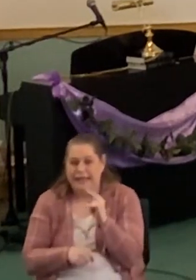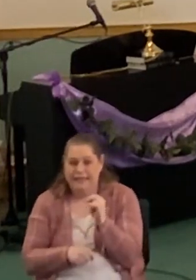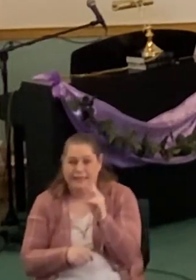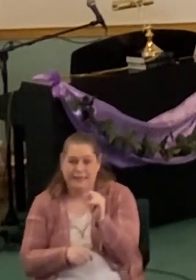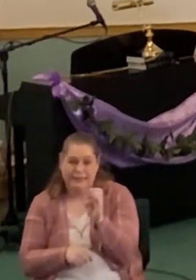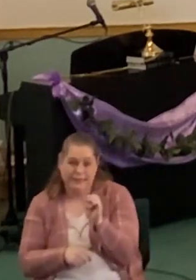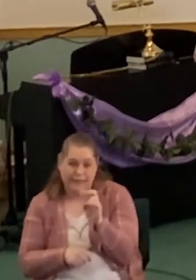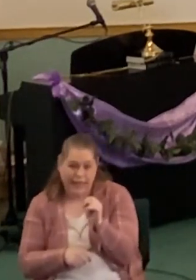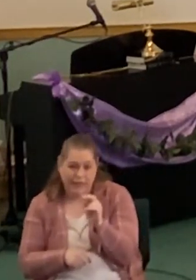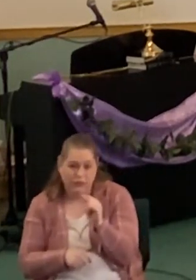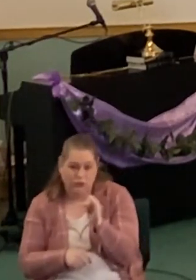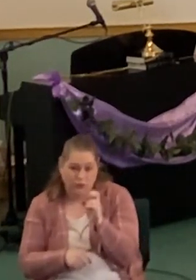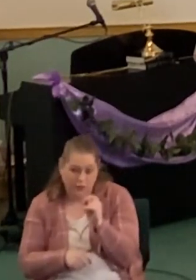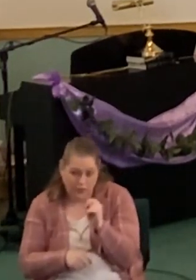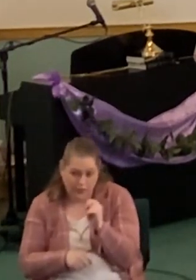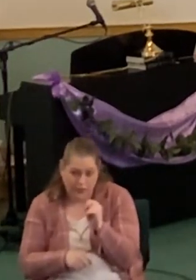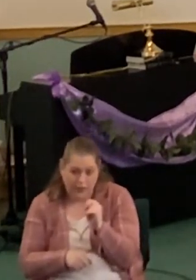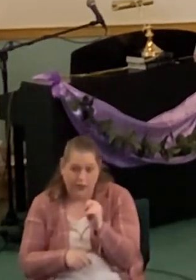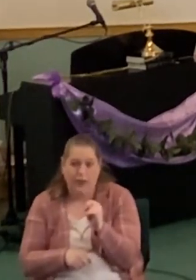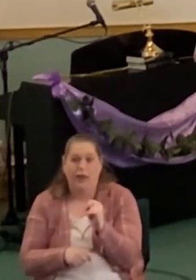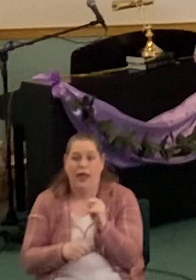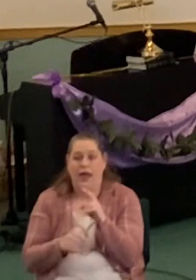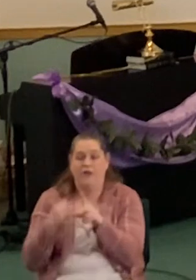Judah in verse 5,